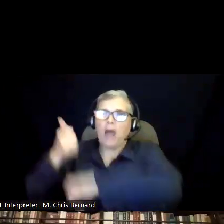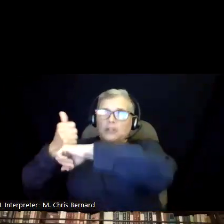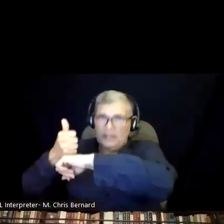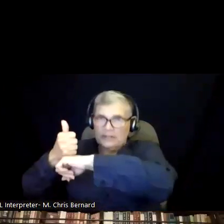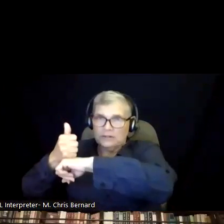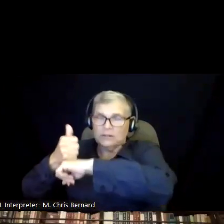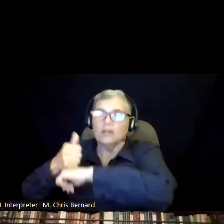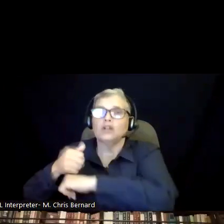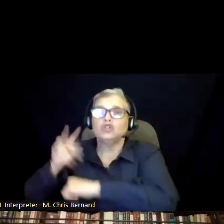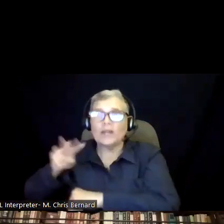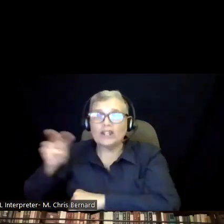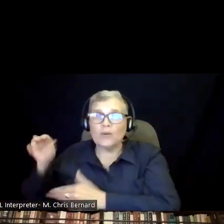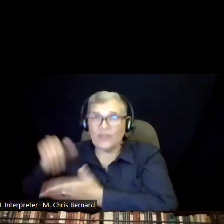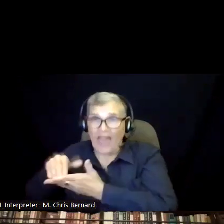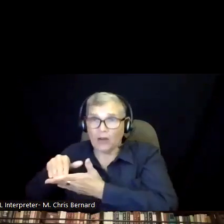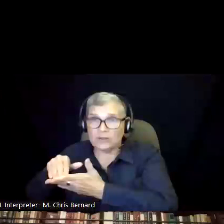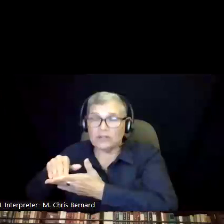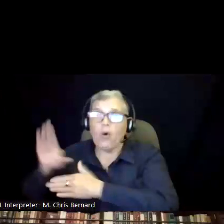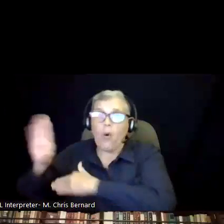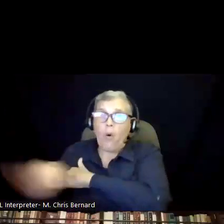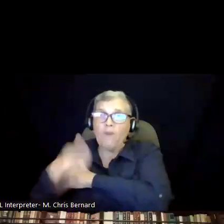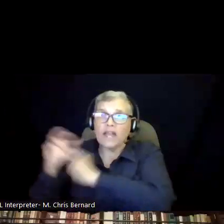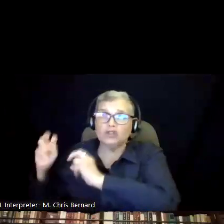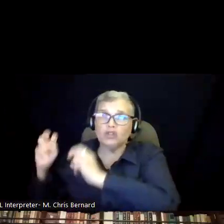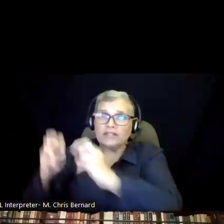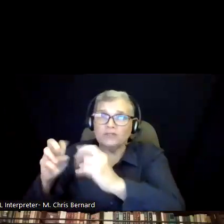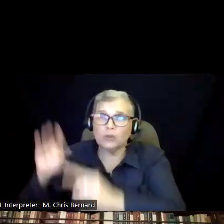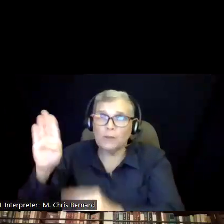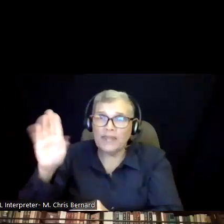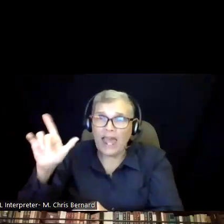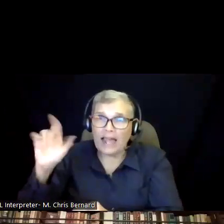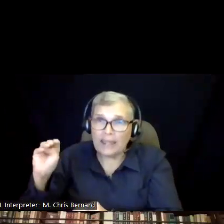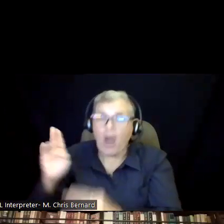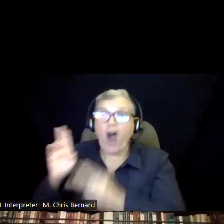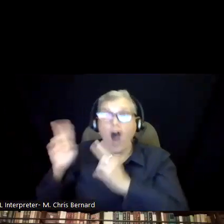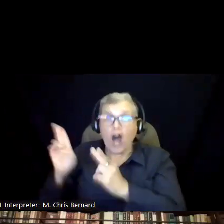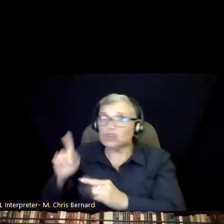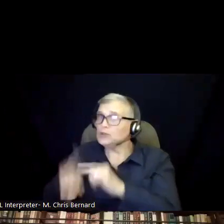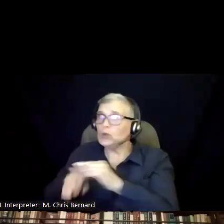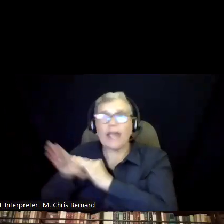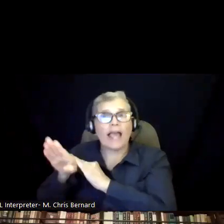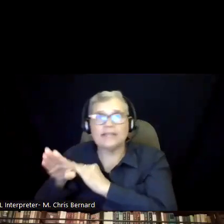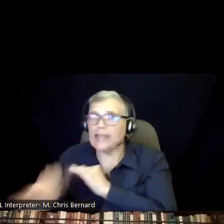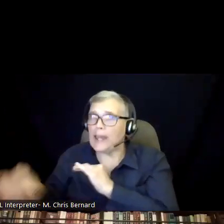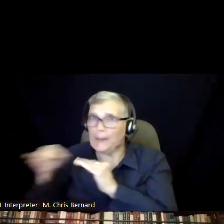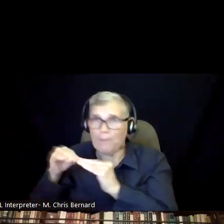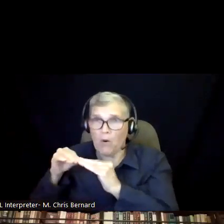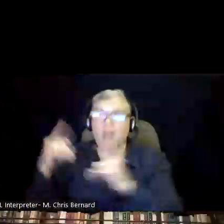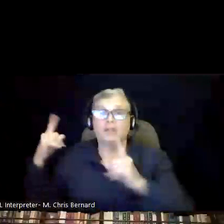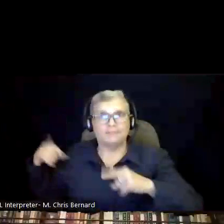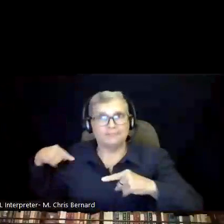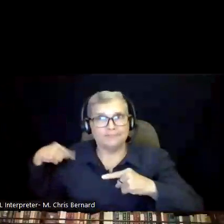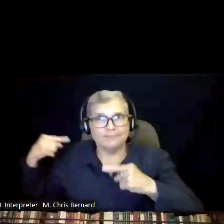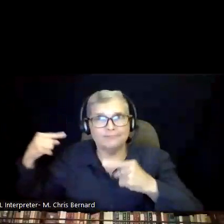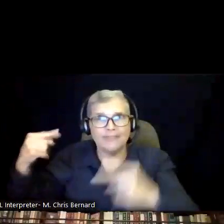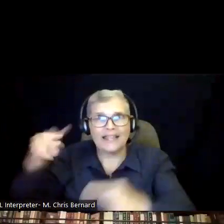overnight hunters lost access to that area. We've been working for 7 years now to try to